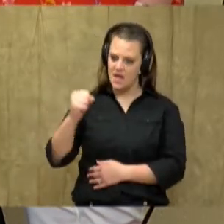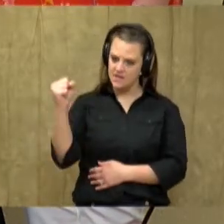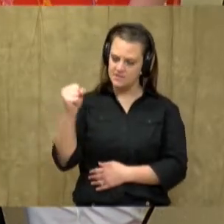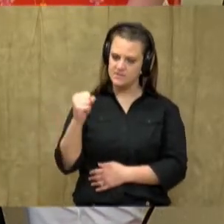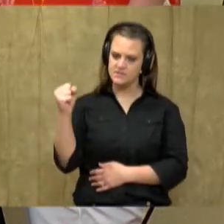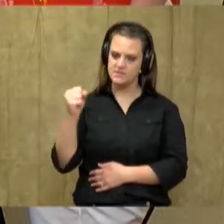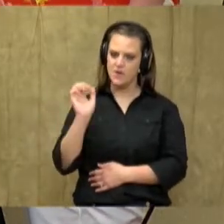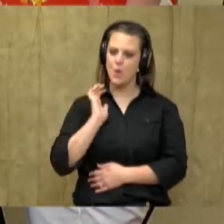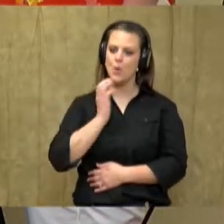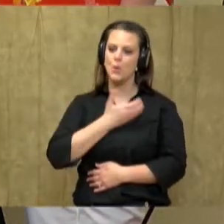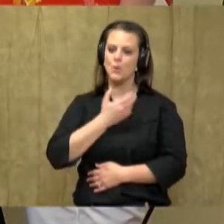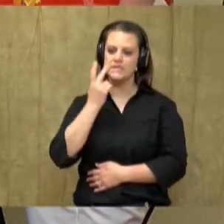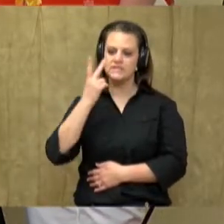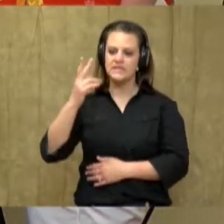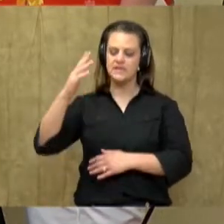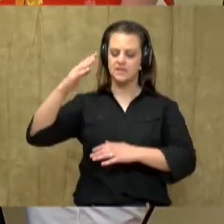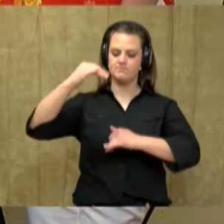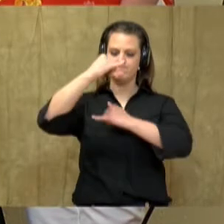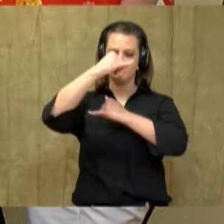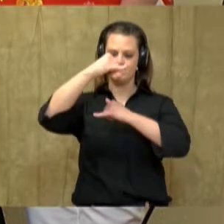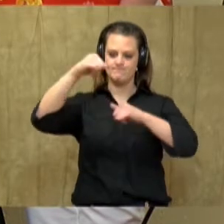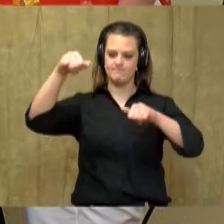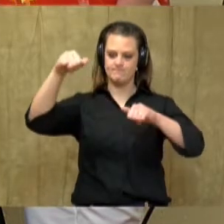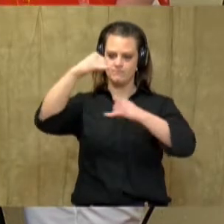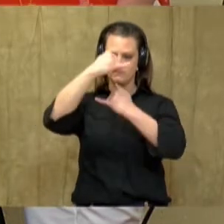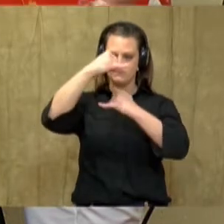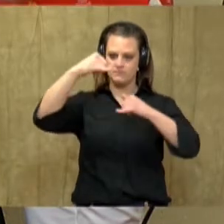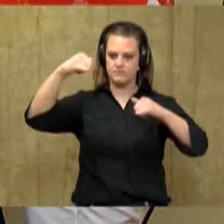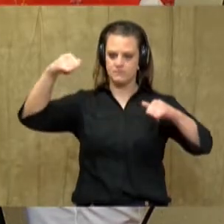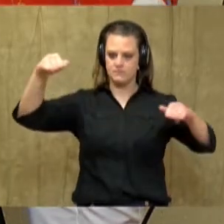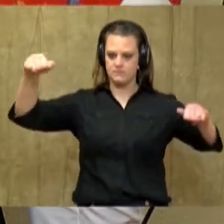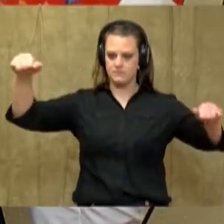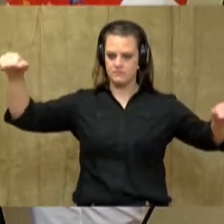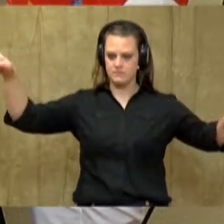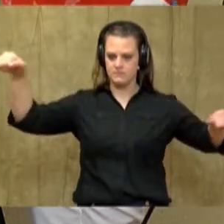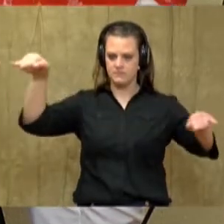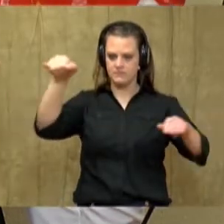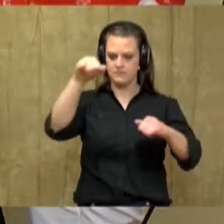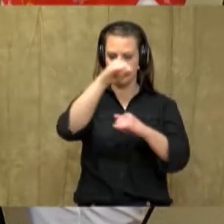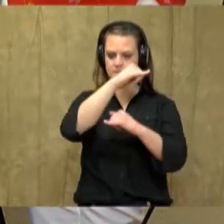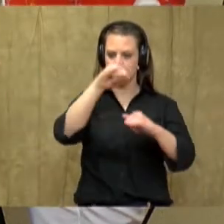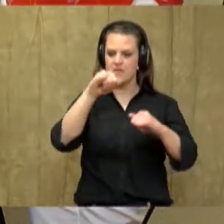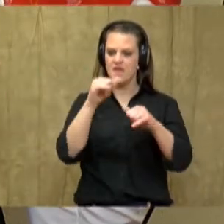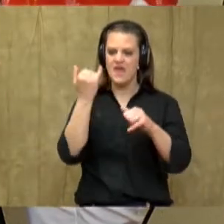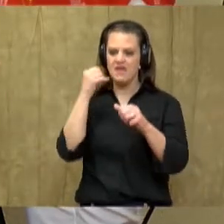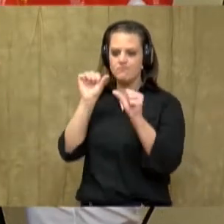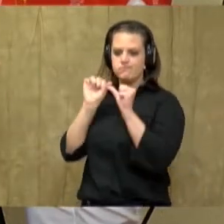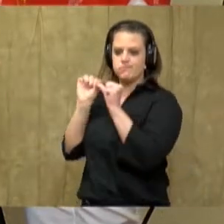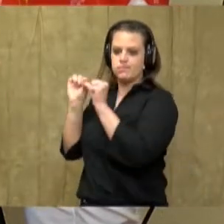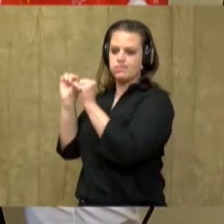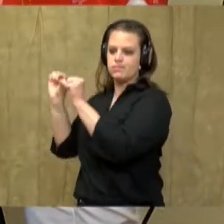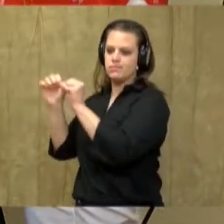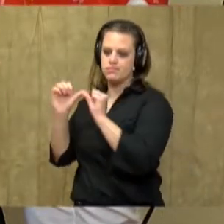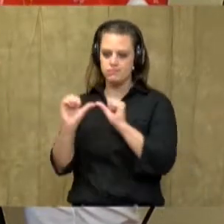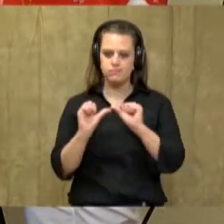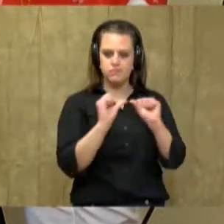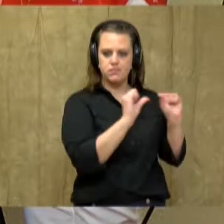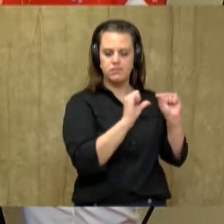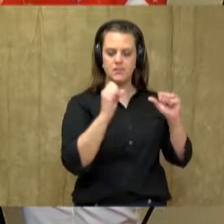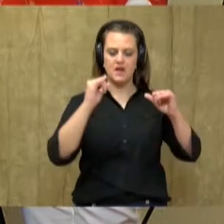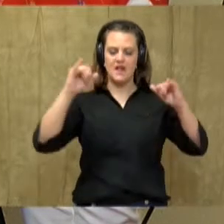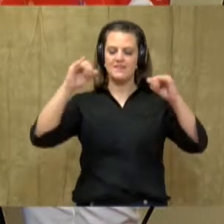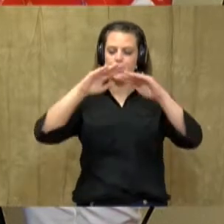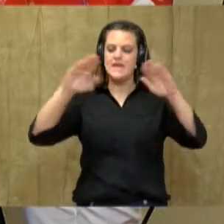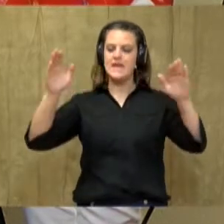Absolutely. We see the top and bottom line. If they were to continue on in either direction, those would not